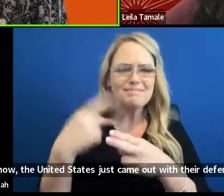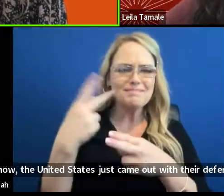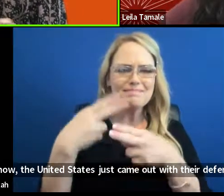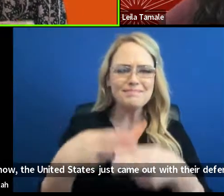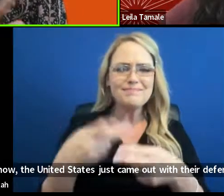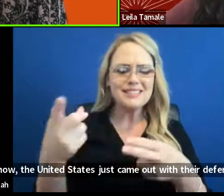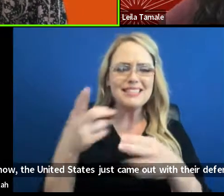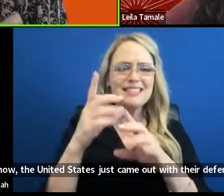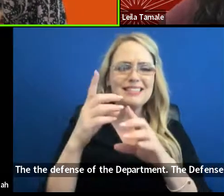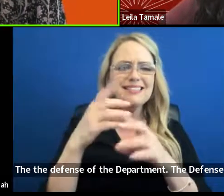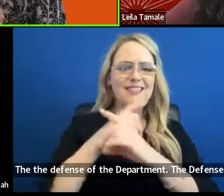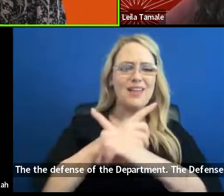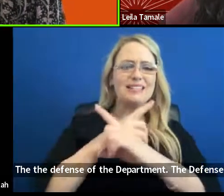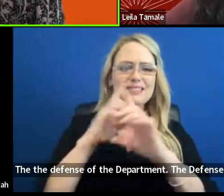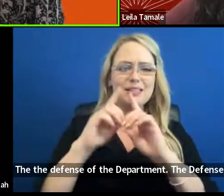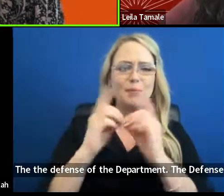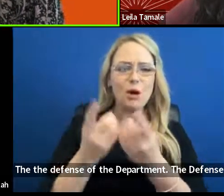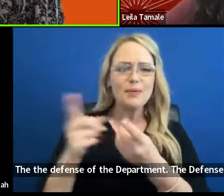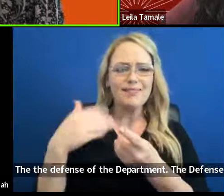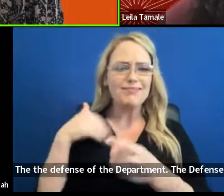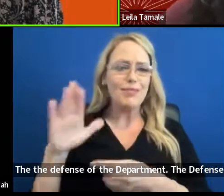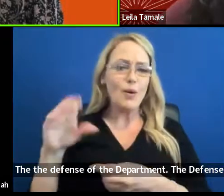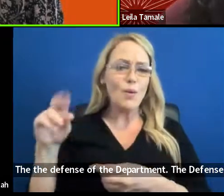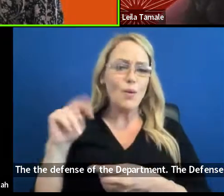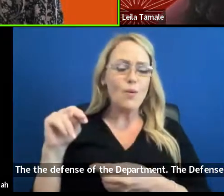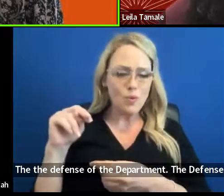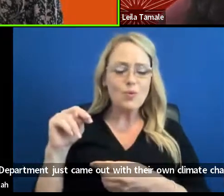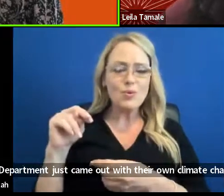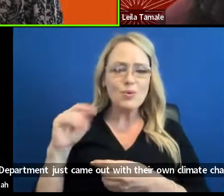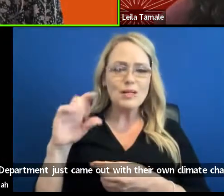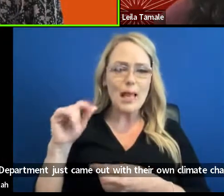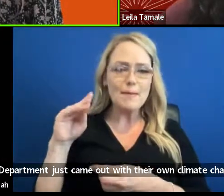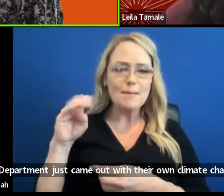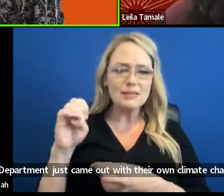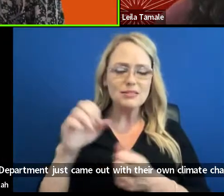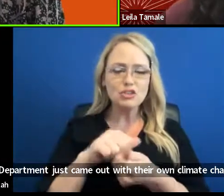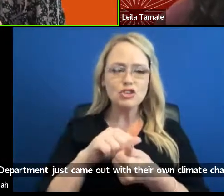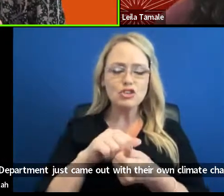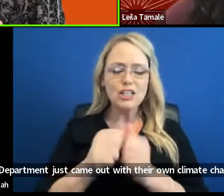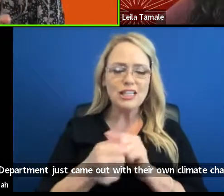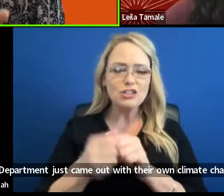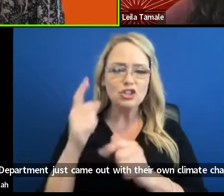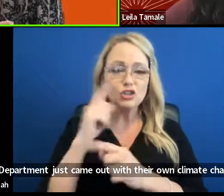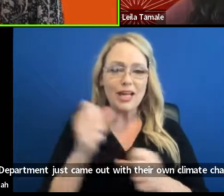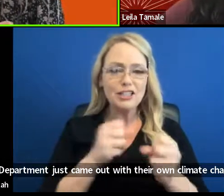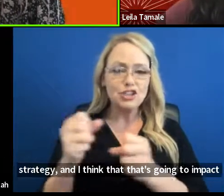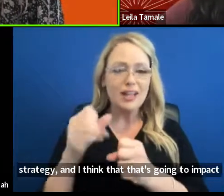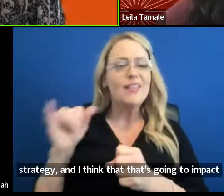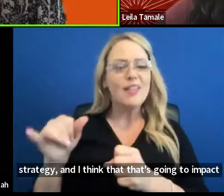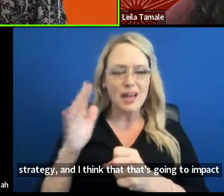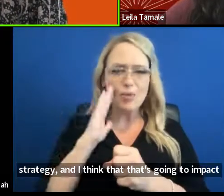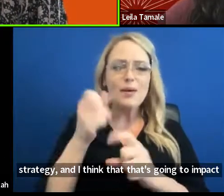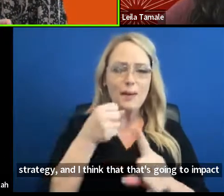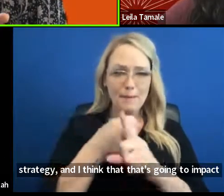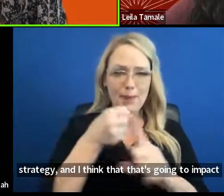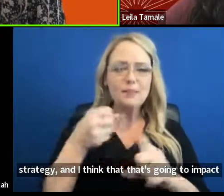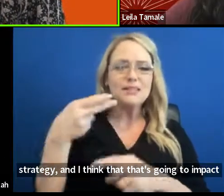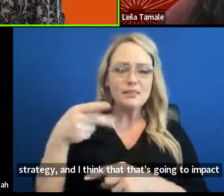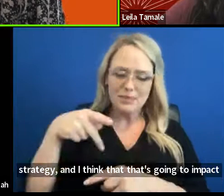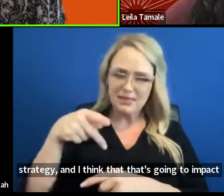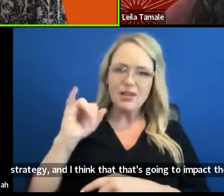Defense Department just came out with their own climate change strategy. And I think that that's going to impact the Pacific Island nations that